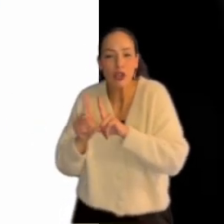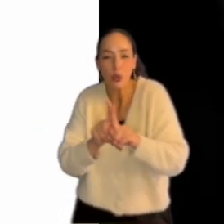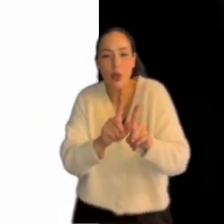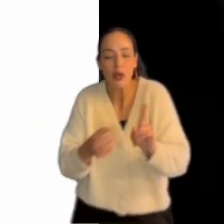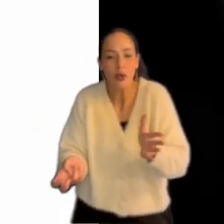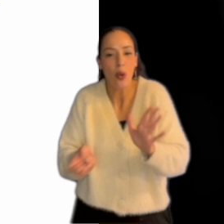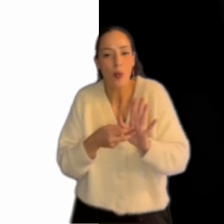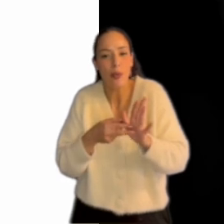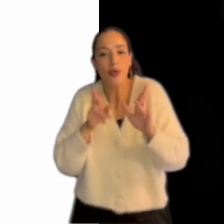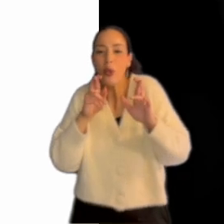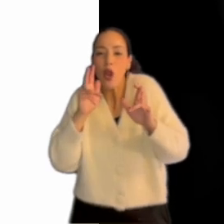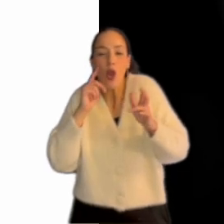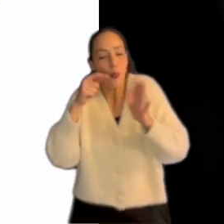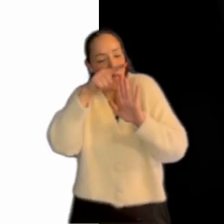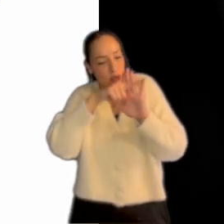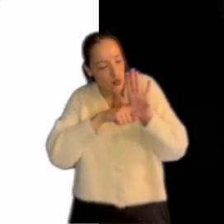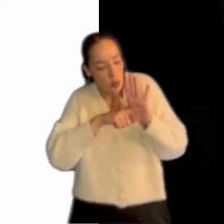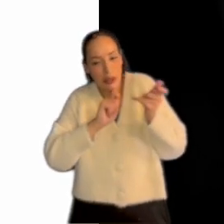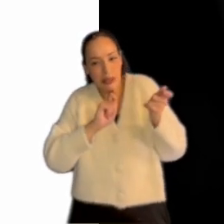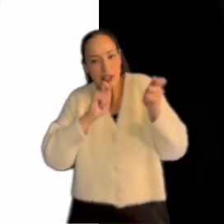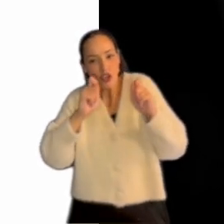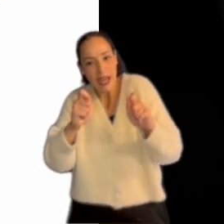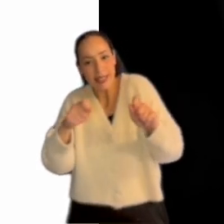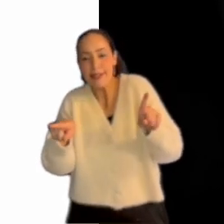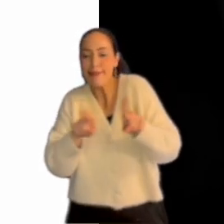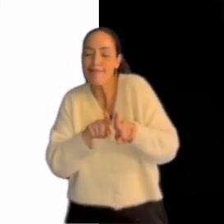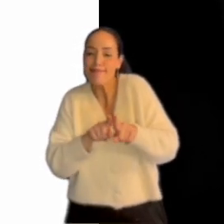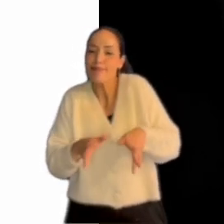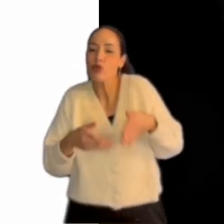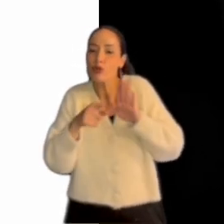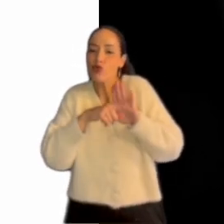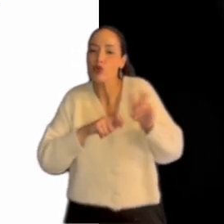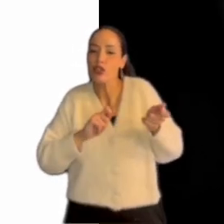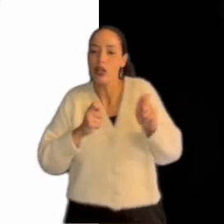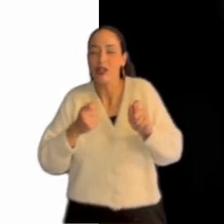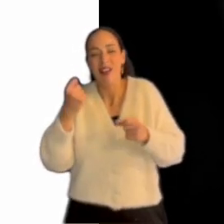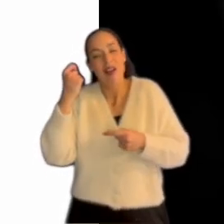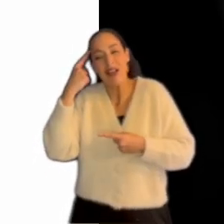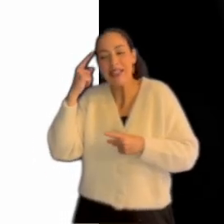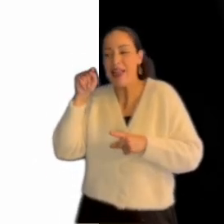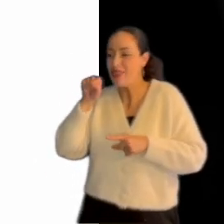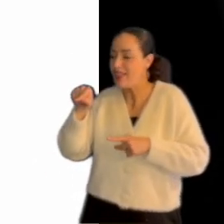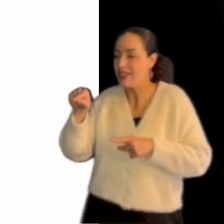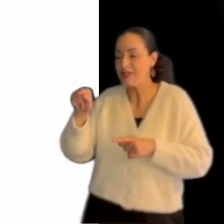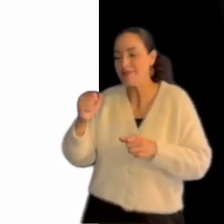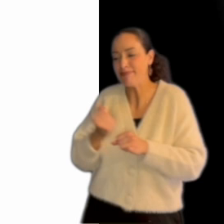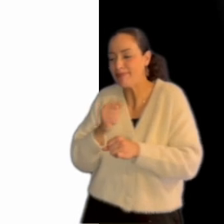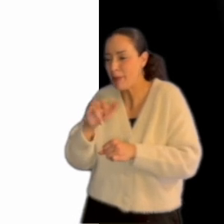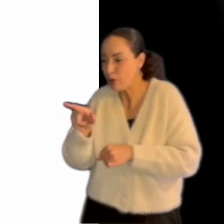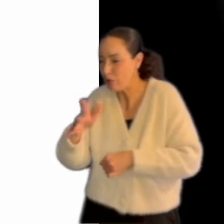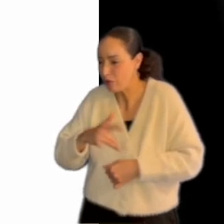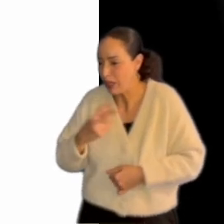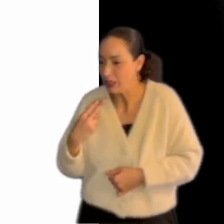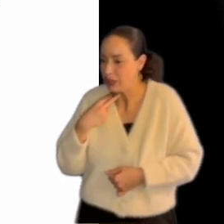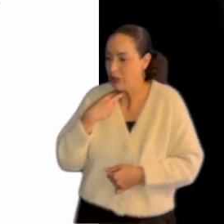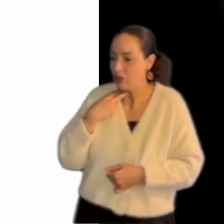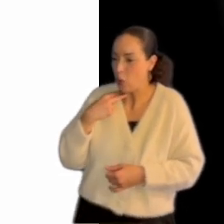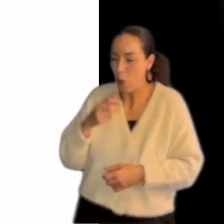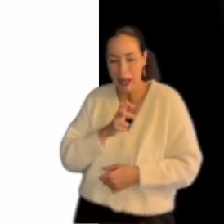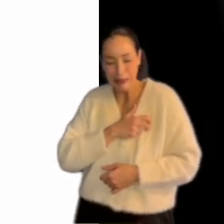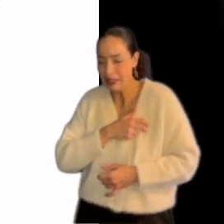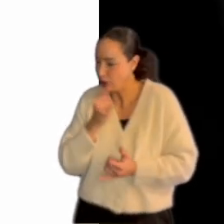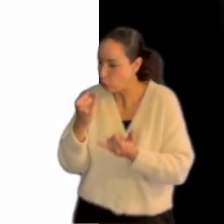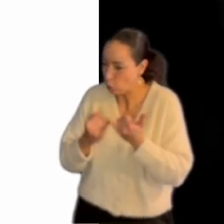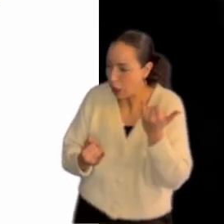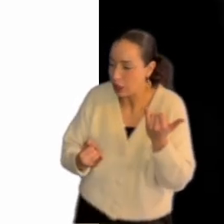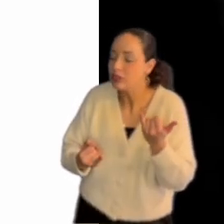this policy will change. We understand that this restriction may cause disappointment or additional anxiety for some patients, and